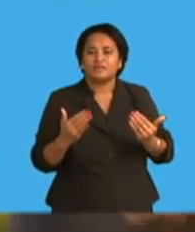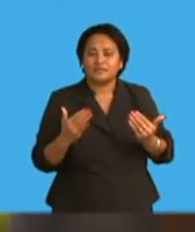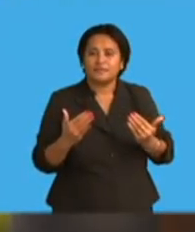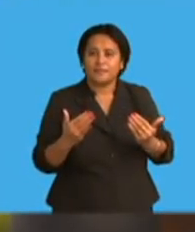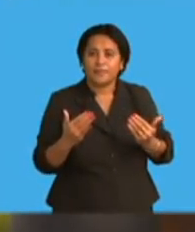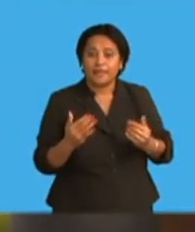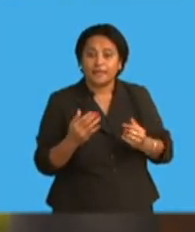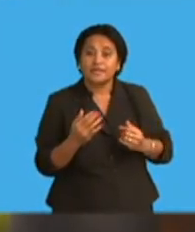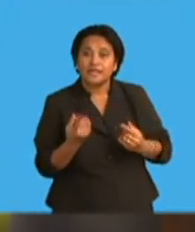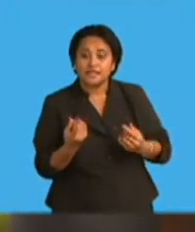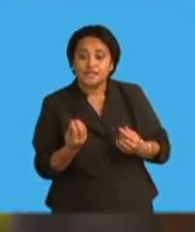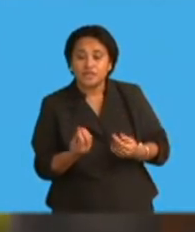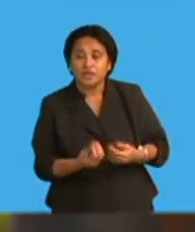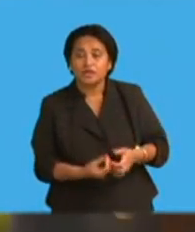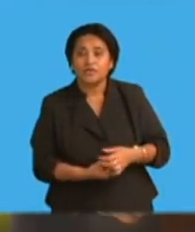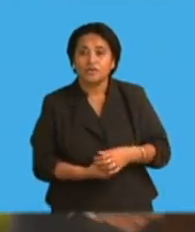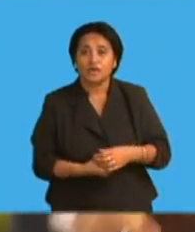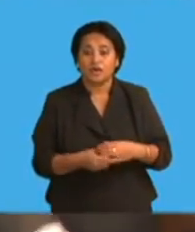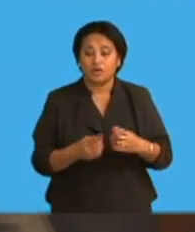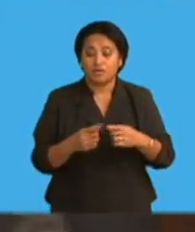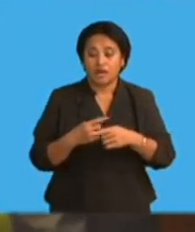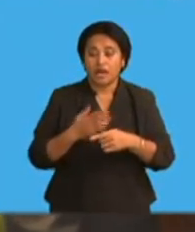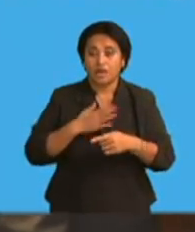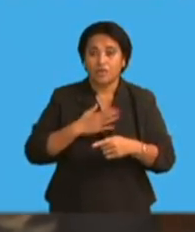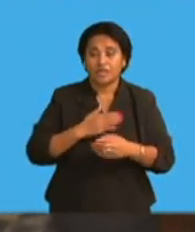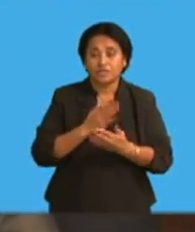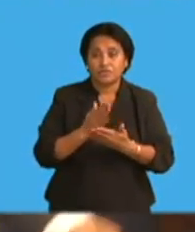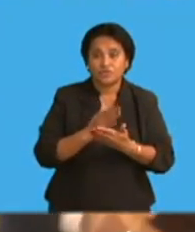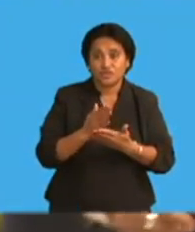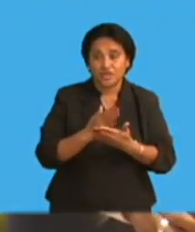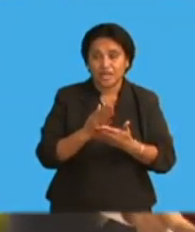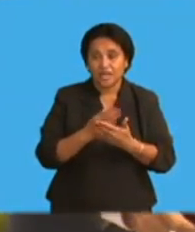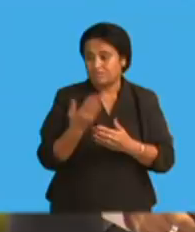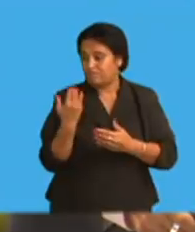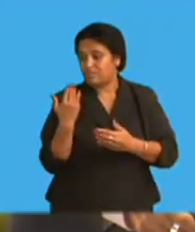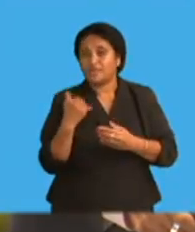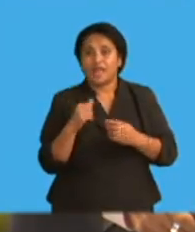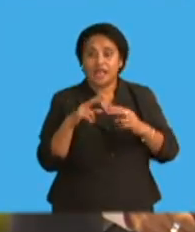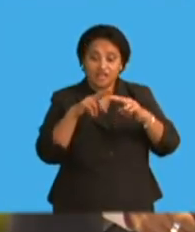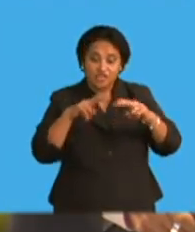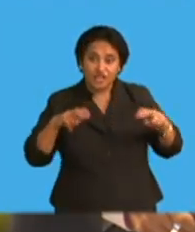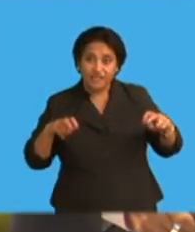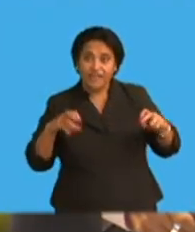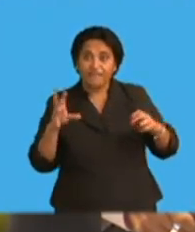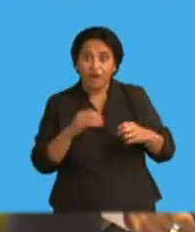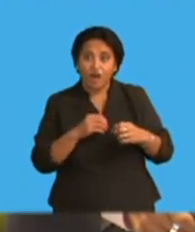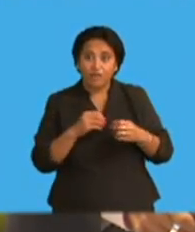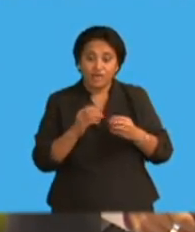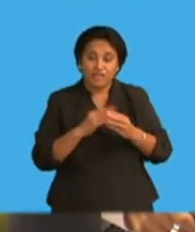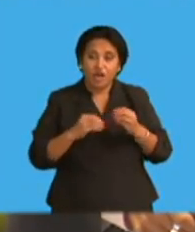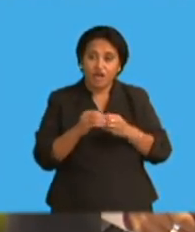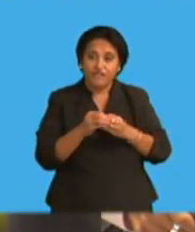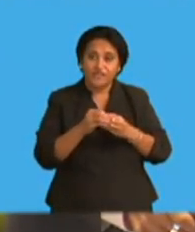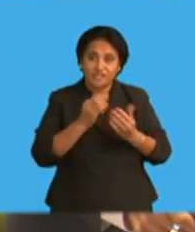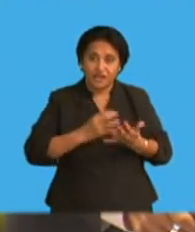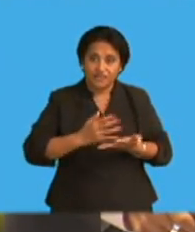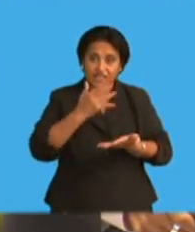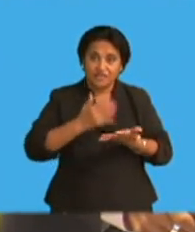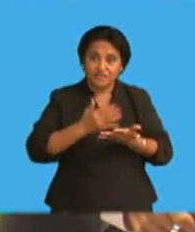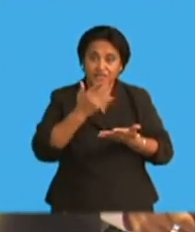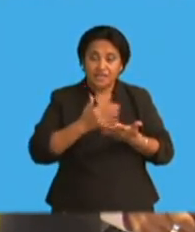What is really interesting, Madam Speaker, before I highlight that, the recent survey by the Bureau of Statistics shows that the number of